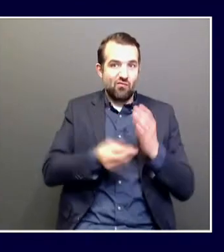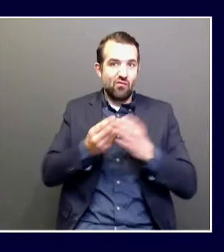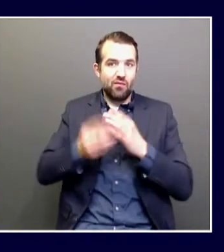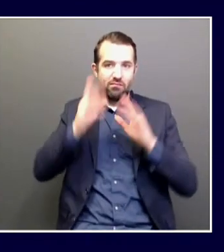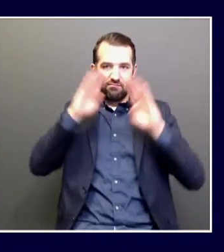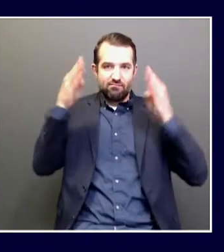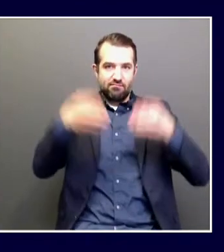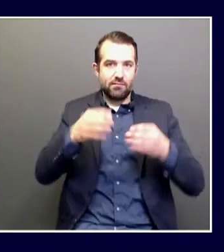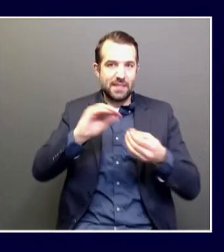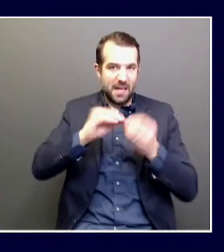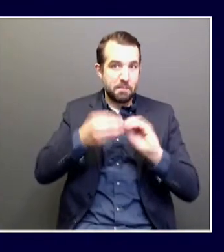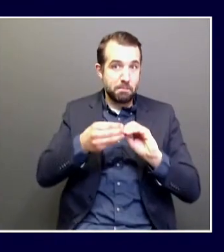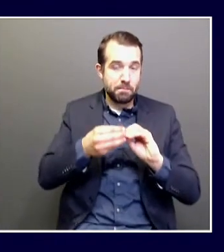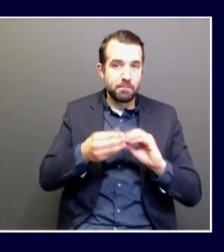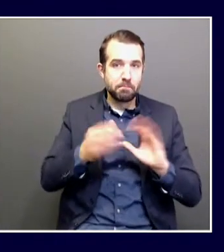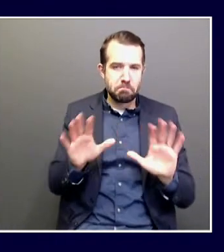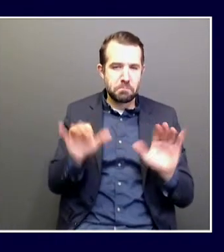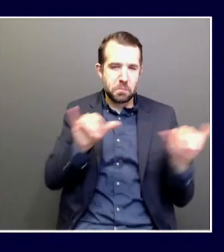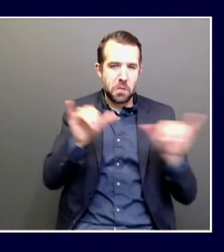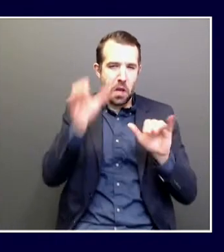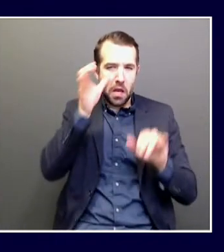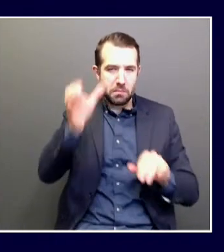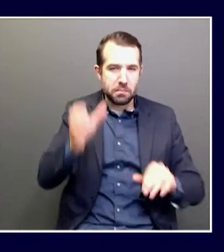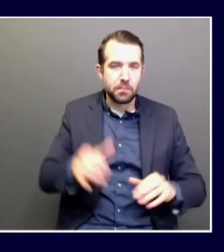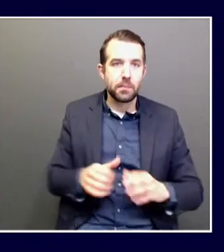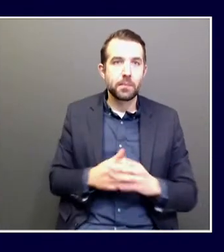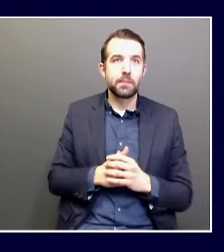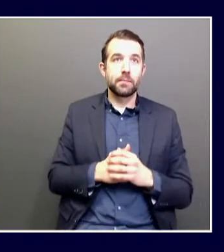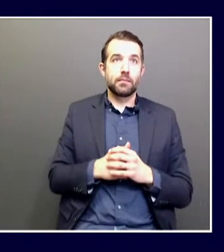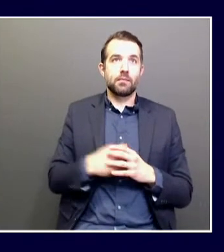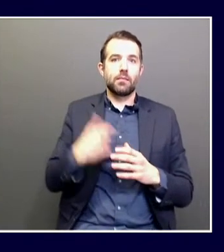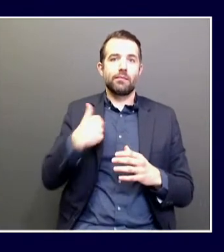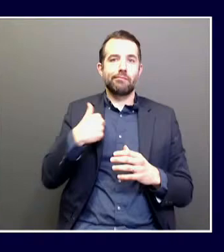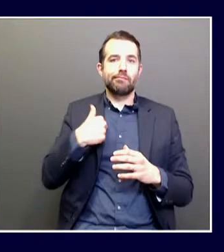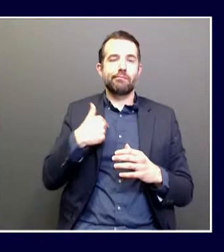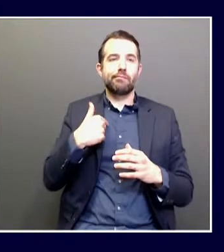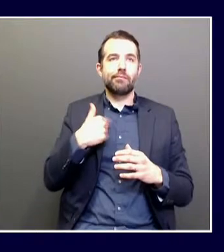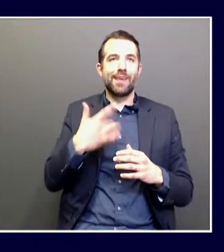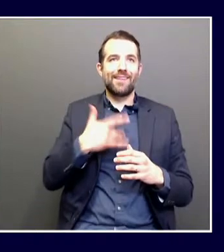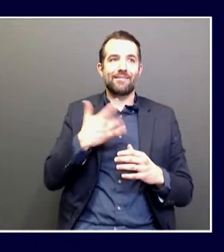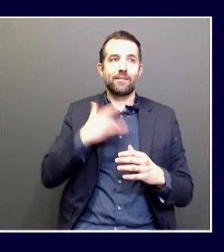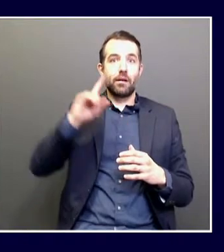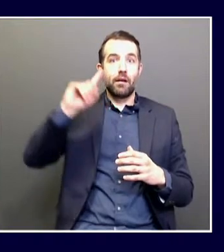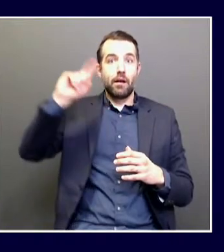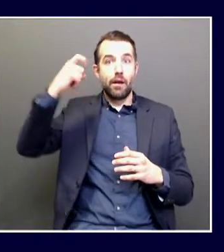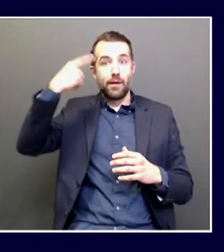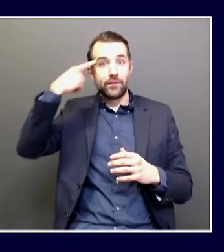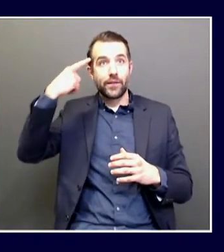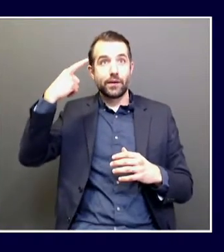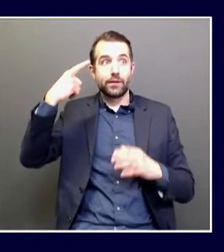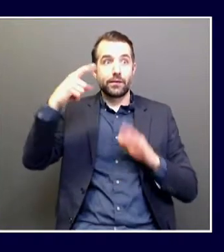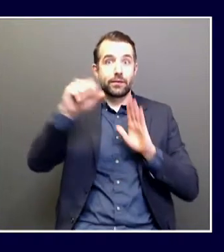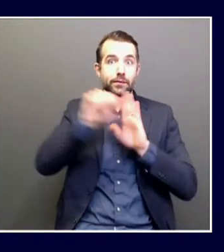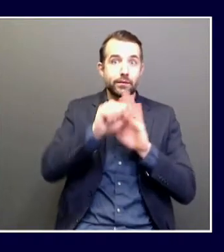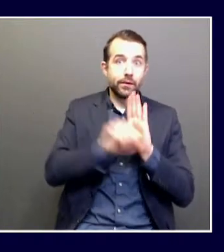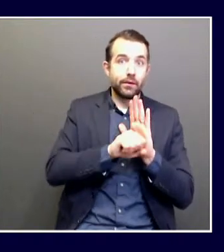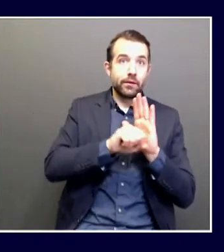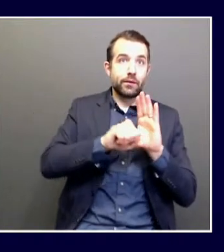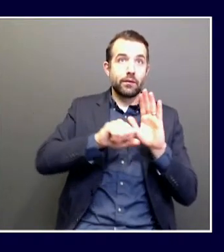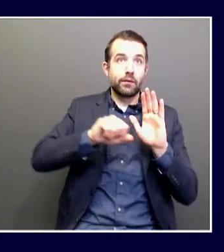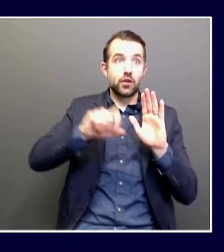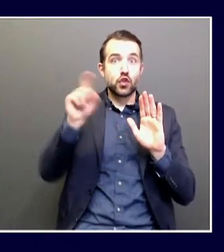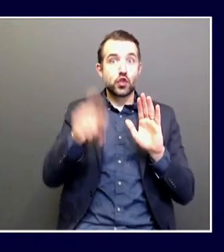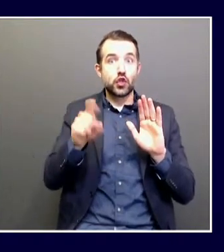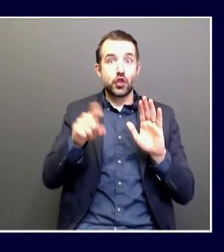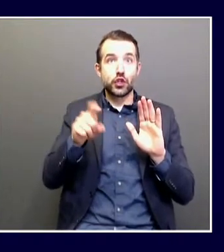is not to suggest that states or the federal government are abandoning the seriousness with which we